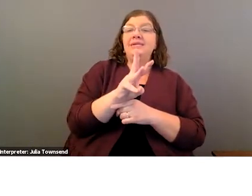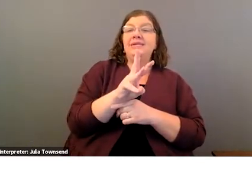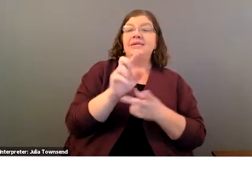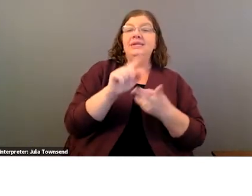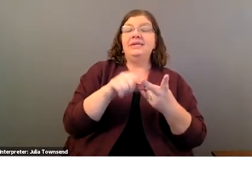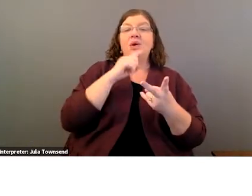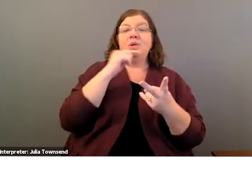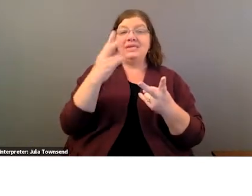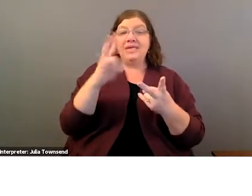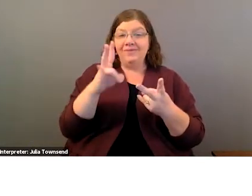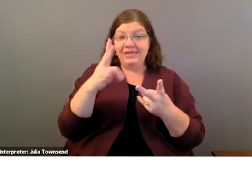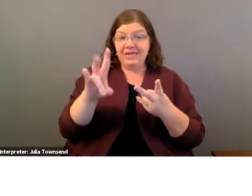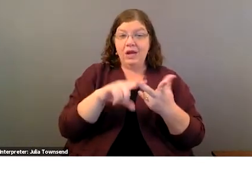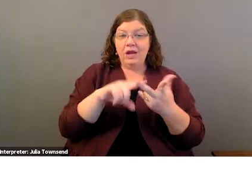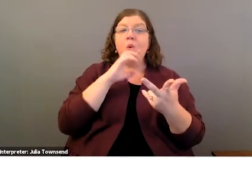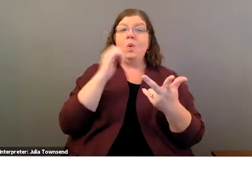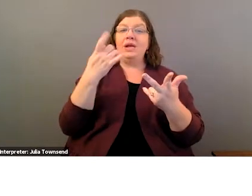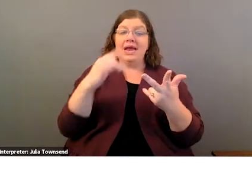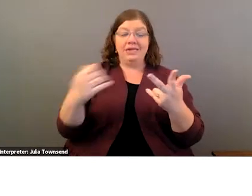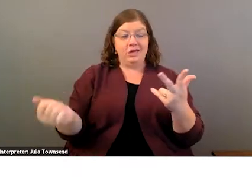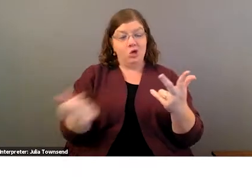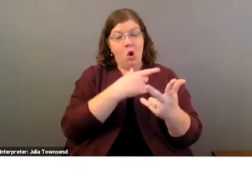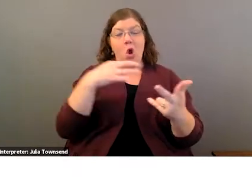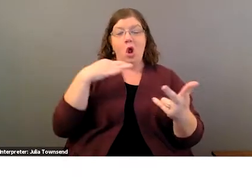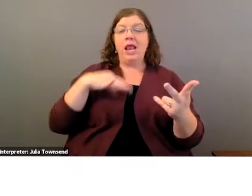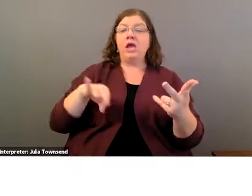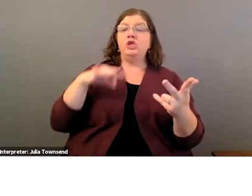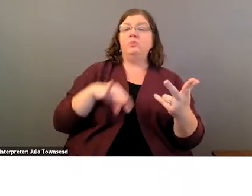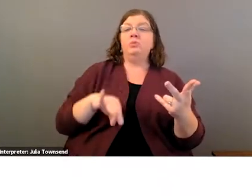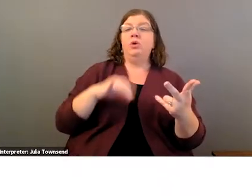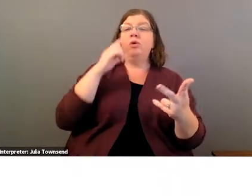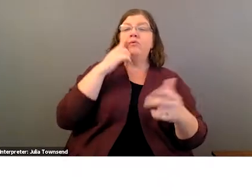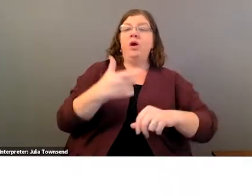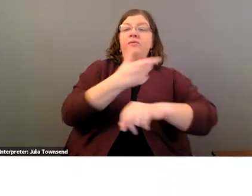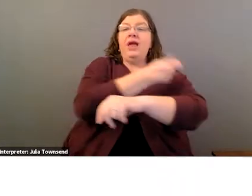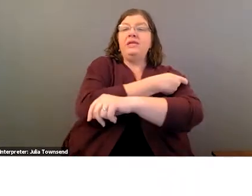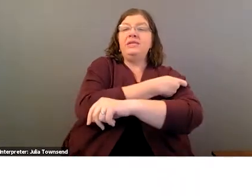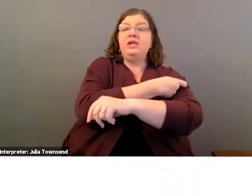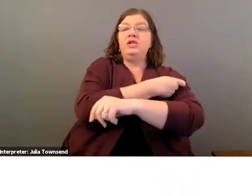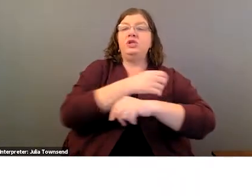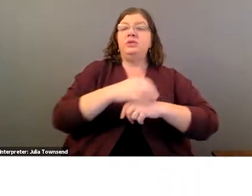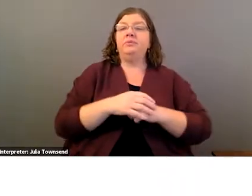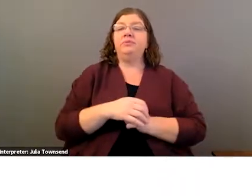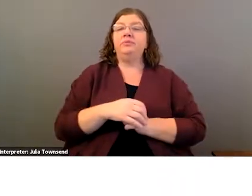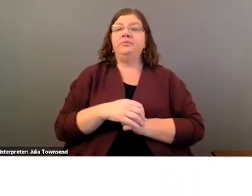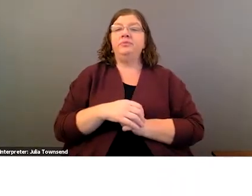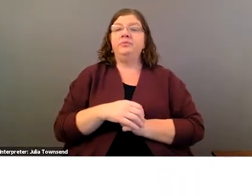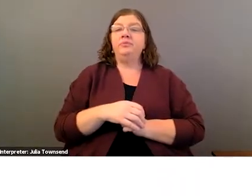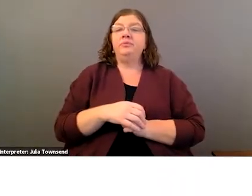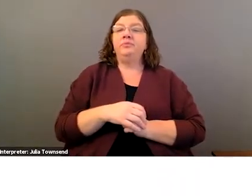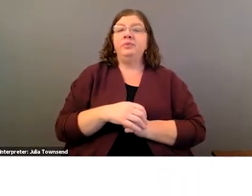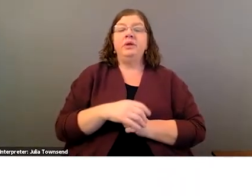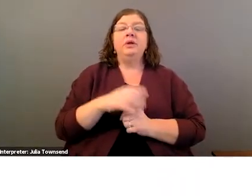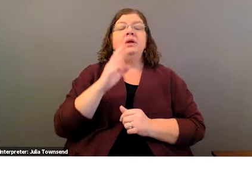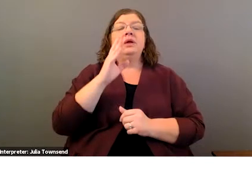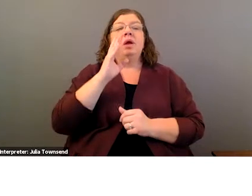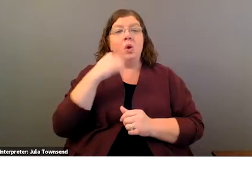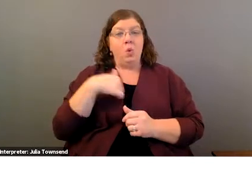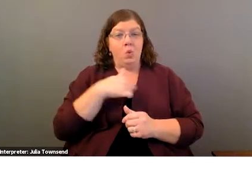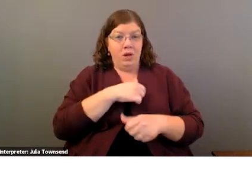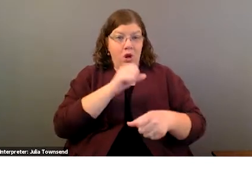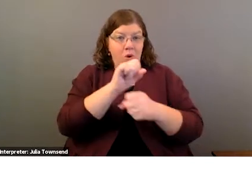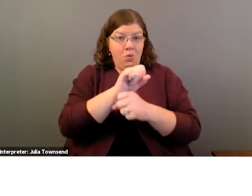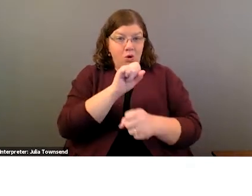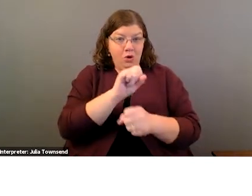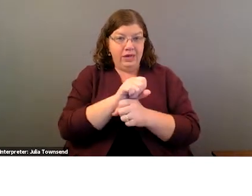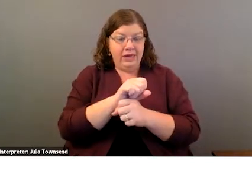all eligible for vaccination now. And we are working hand